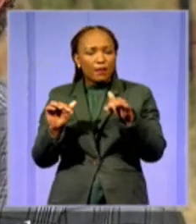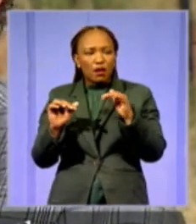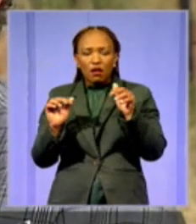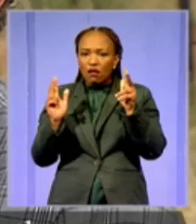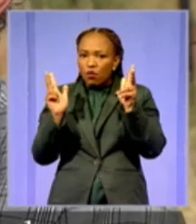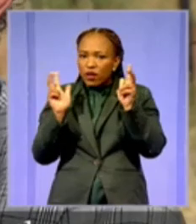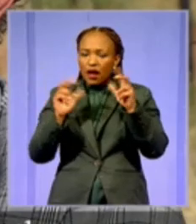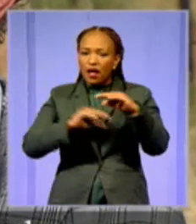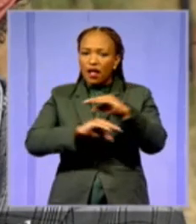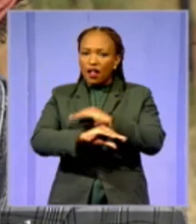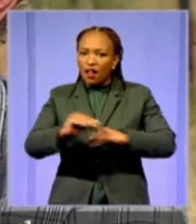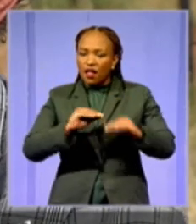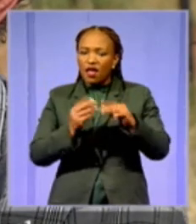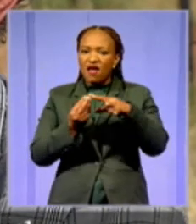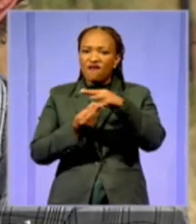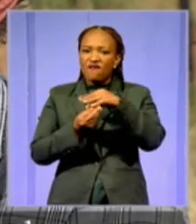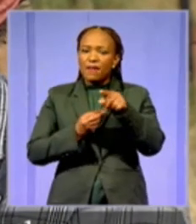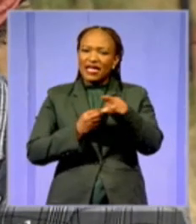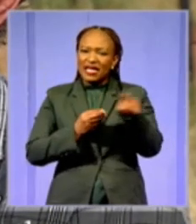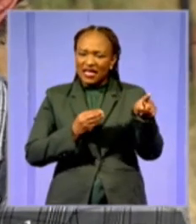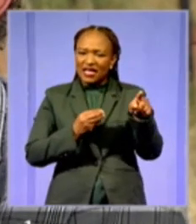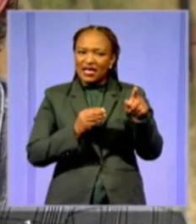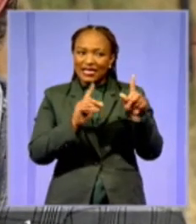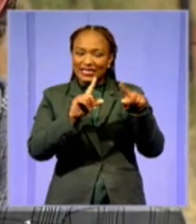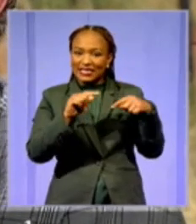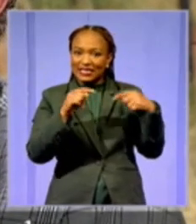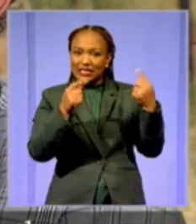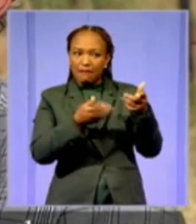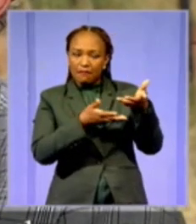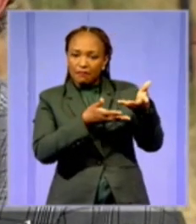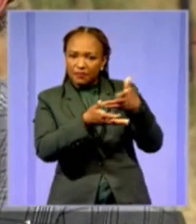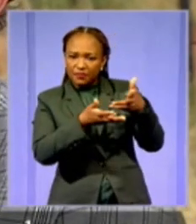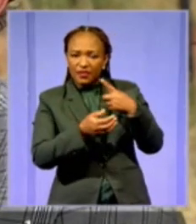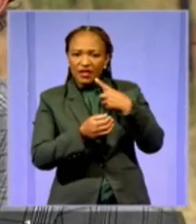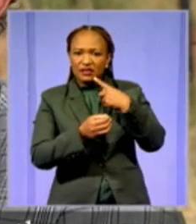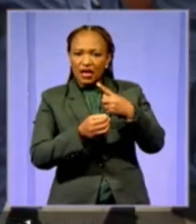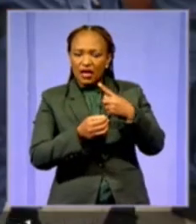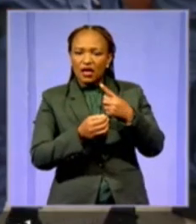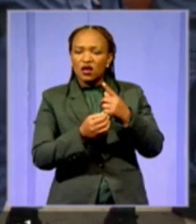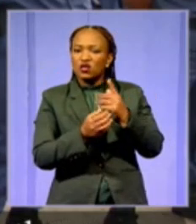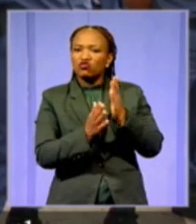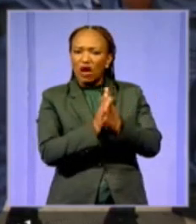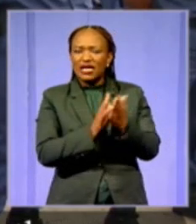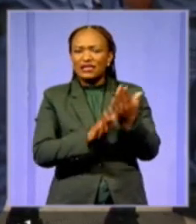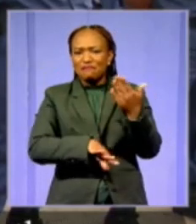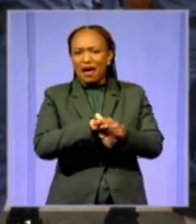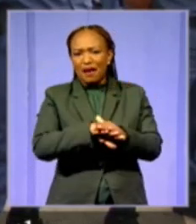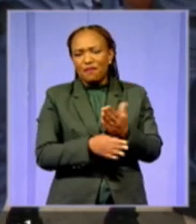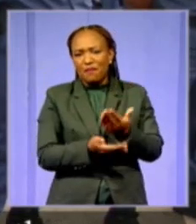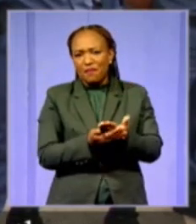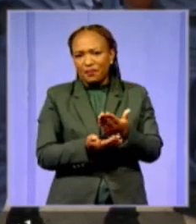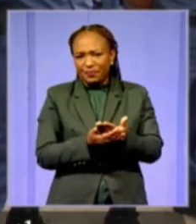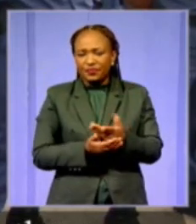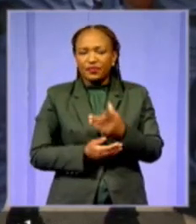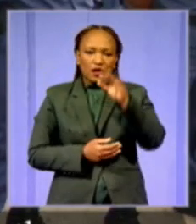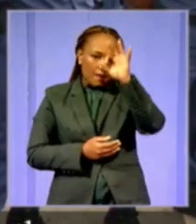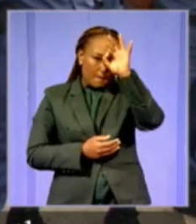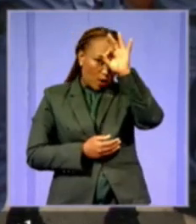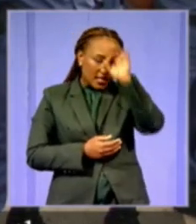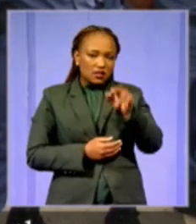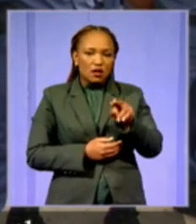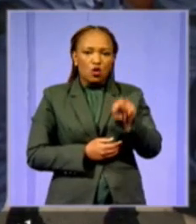the family that spoke to the forensic team, they mentioned that he could have been strangled to death. Athe ha ile sepolesa sa Northern Cape se